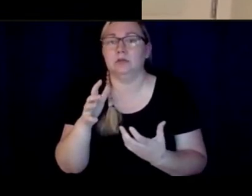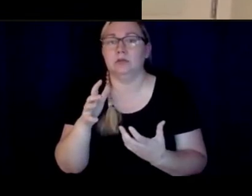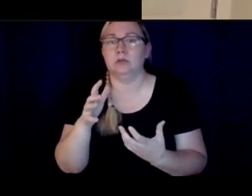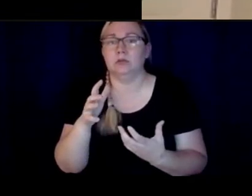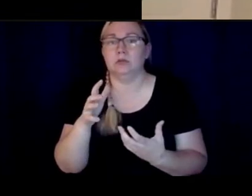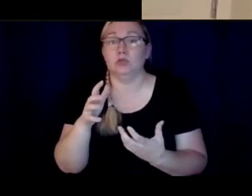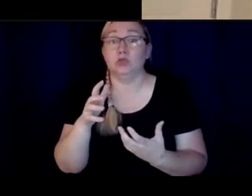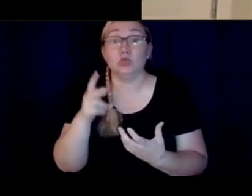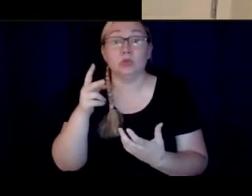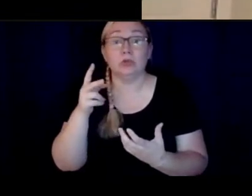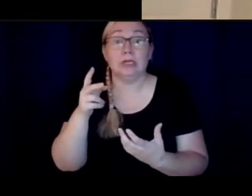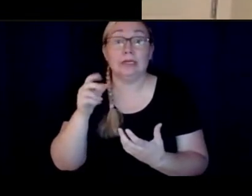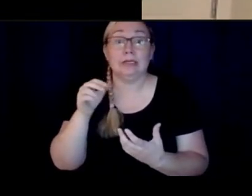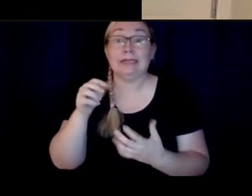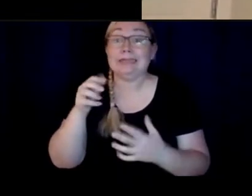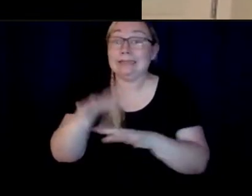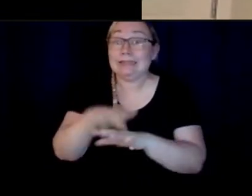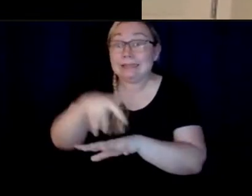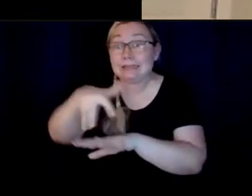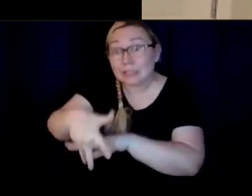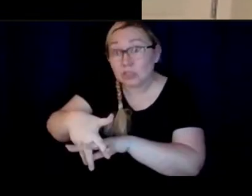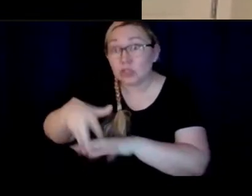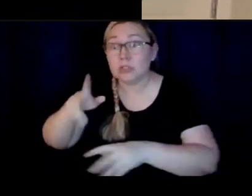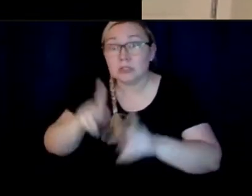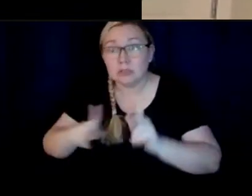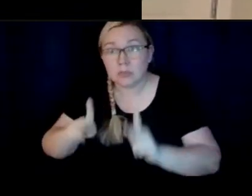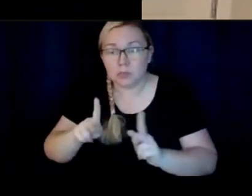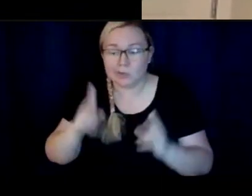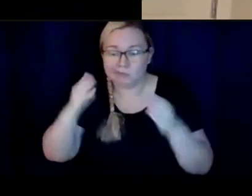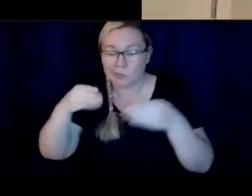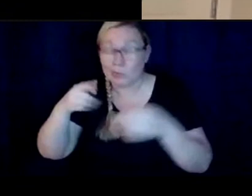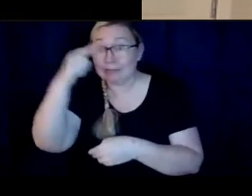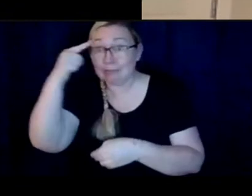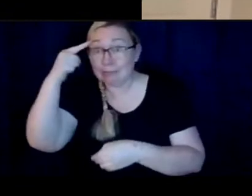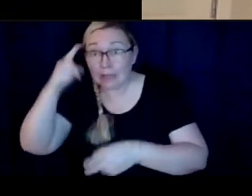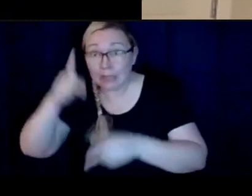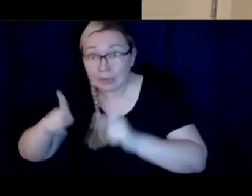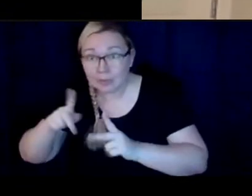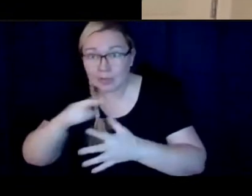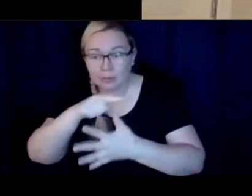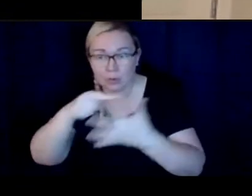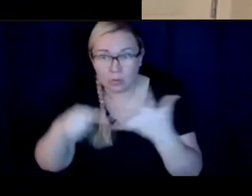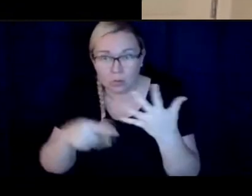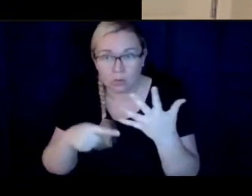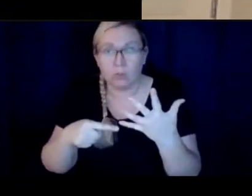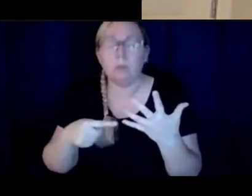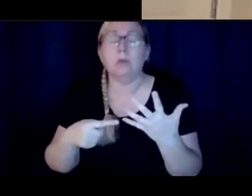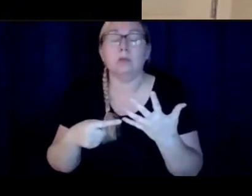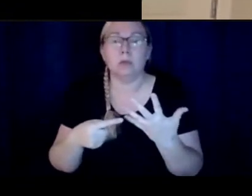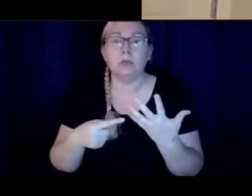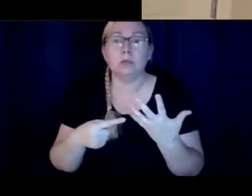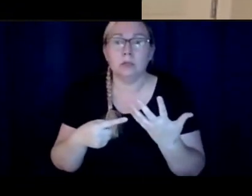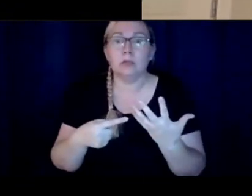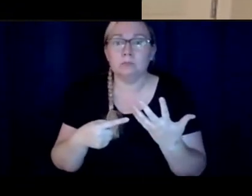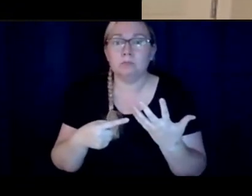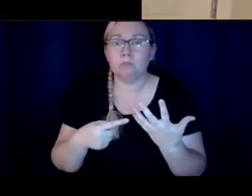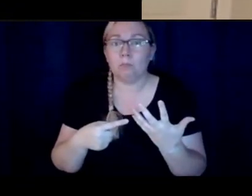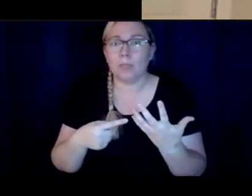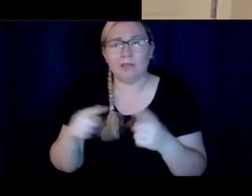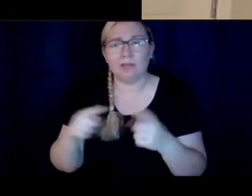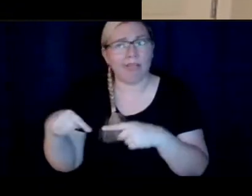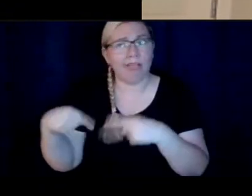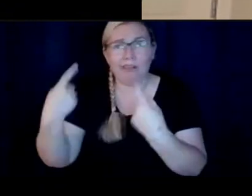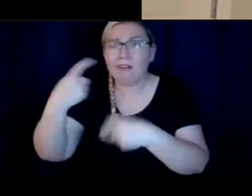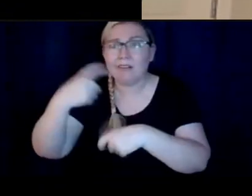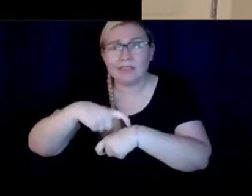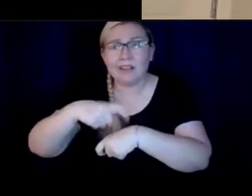Indigenous people, or Black people, or Asian Americans. And I think this has really been a long time coming. We just need more of